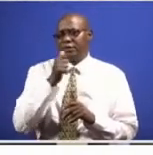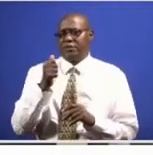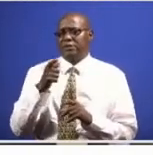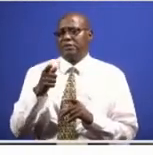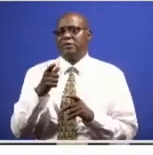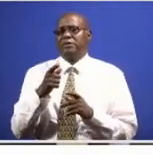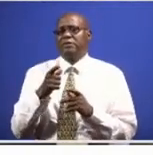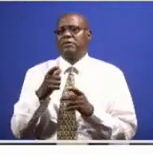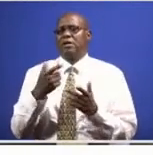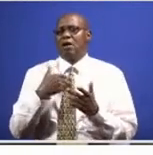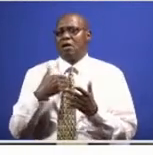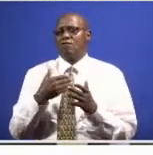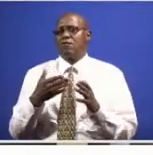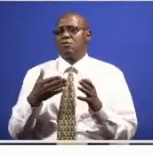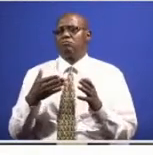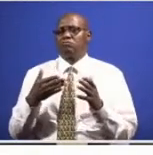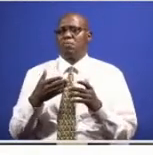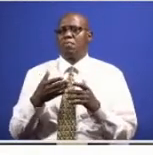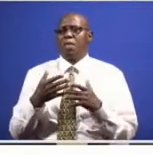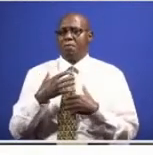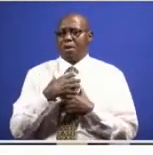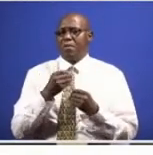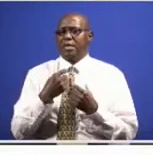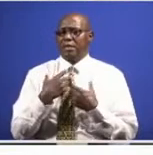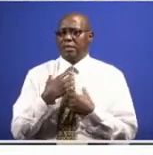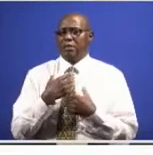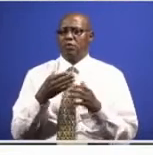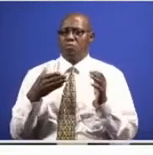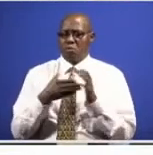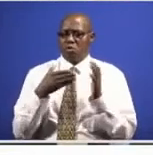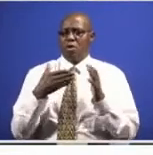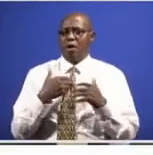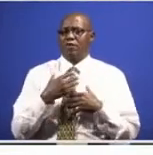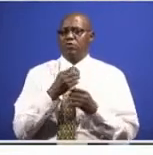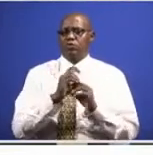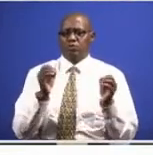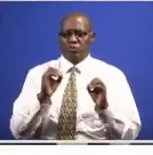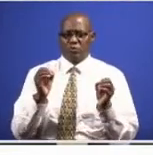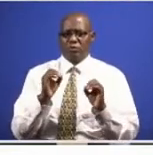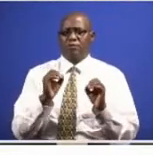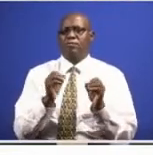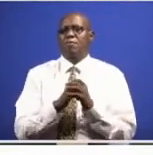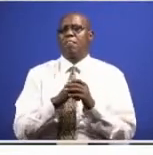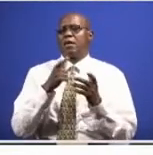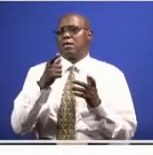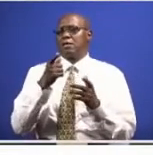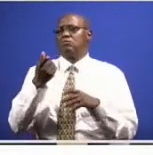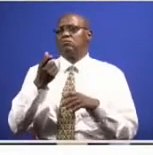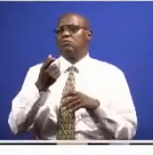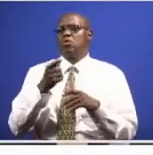of Kiambu. Through a statement, EACC says, and I quote, investigations established that the Ferdinand Ndungu